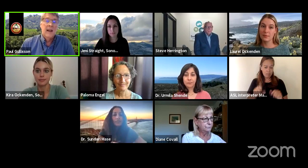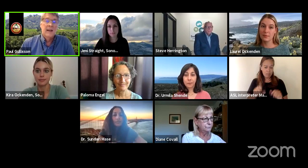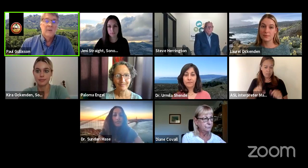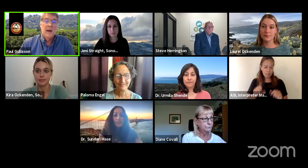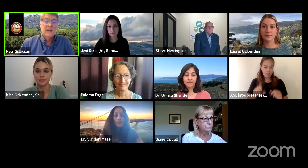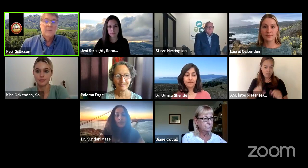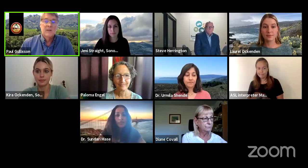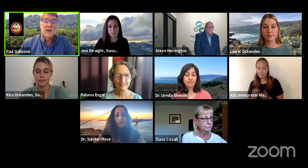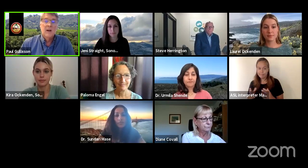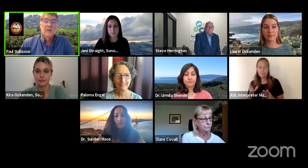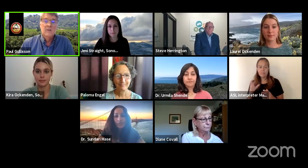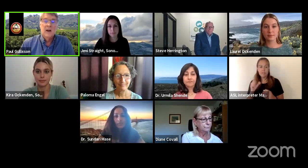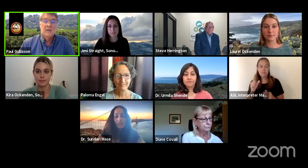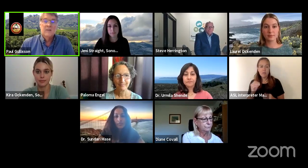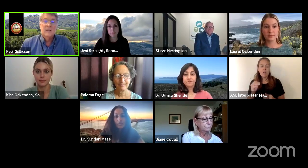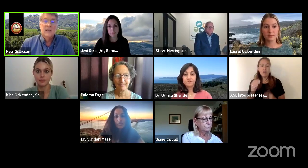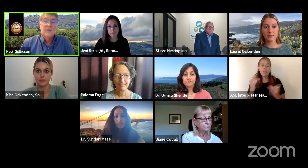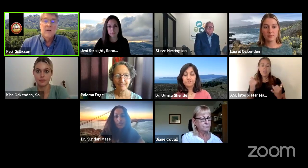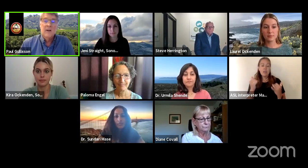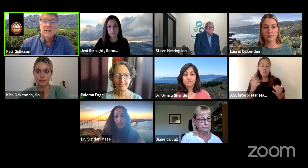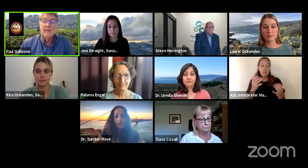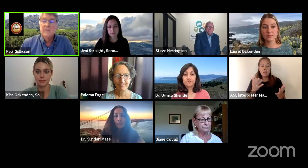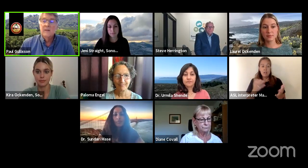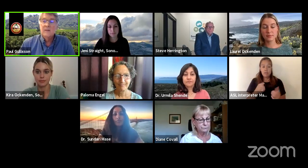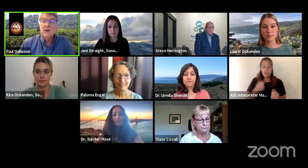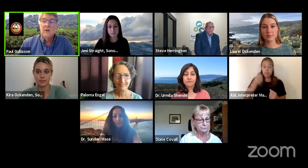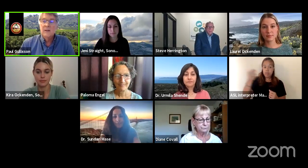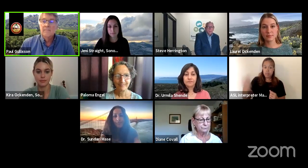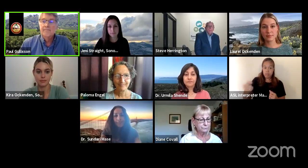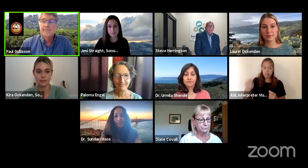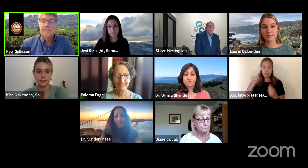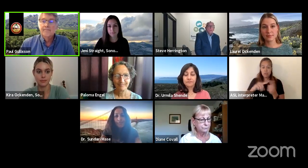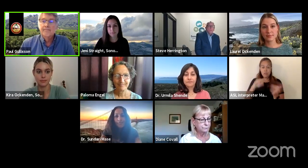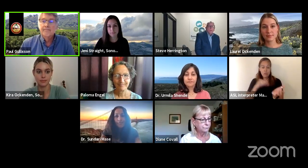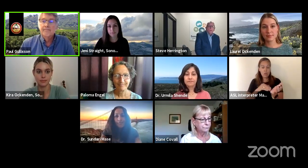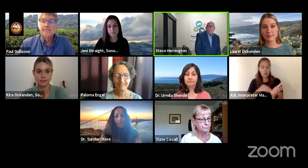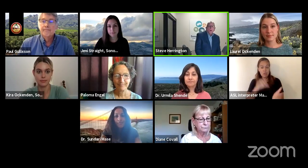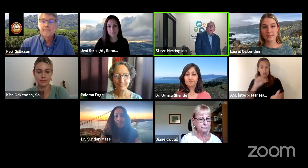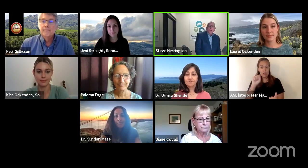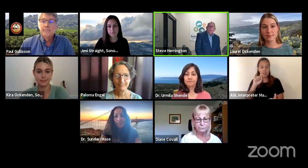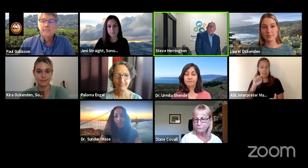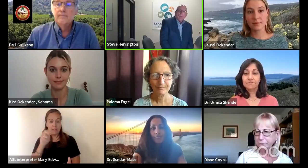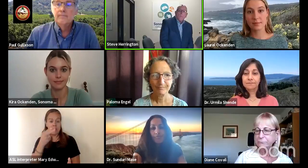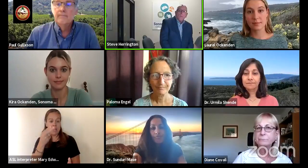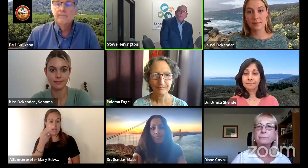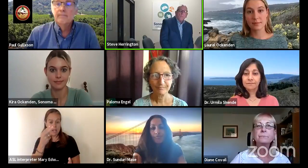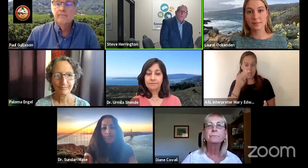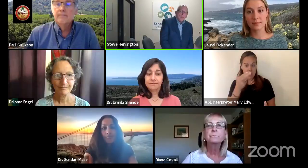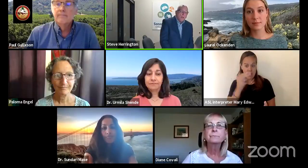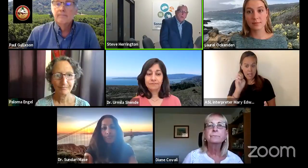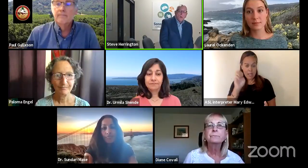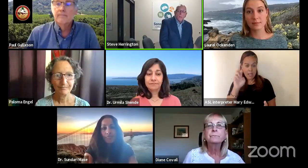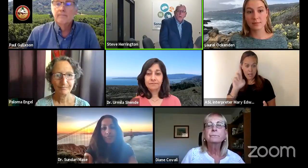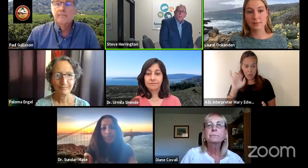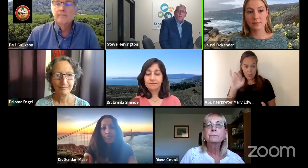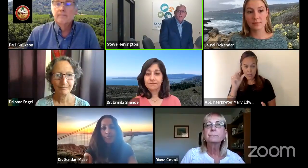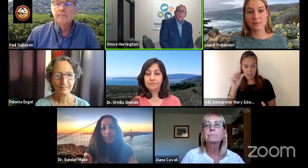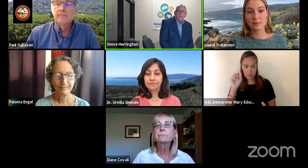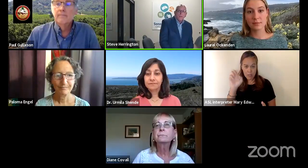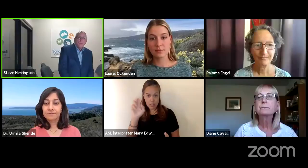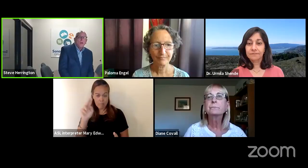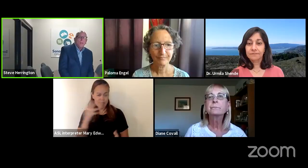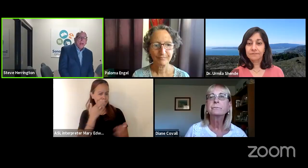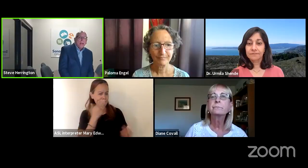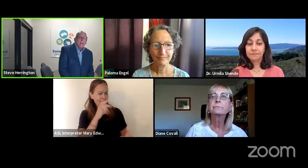with now i'd like to pass the baton to dr steve harrington dr harrington thank you paul and to both parents